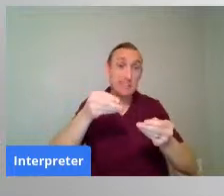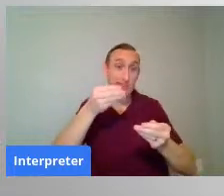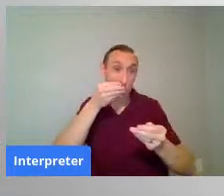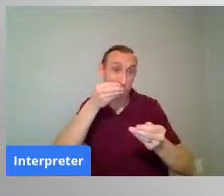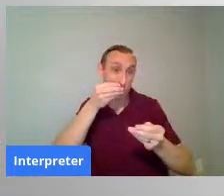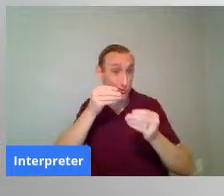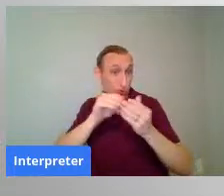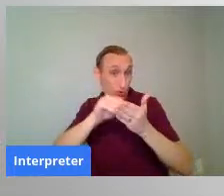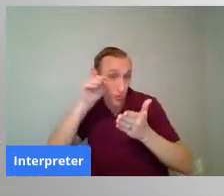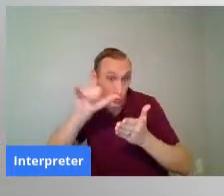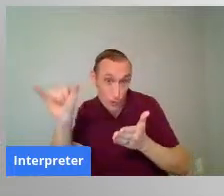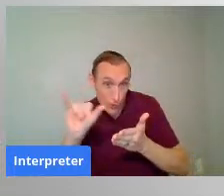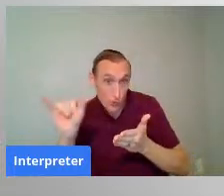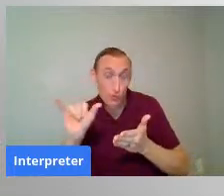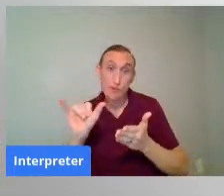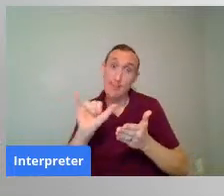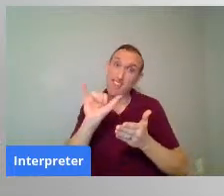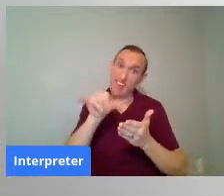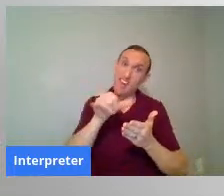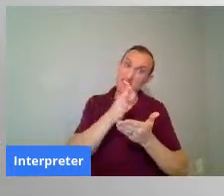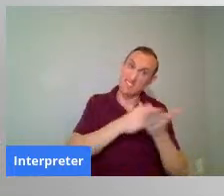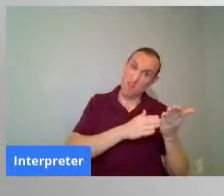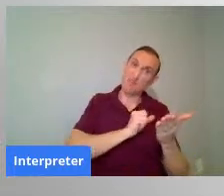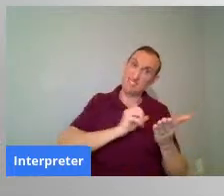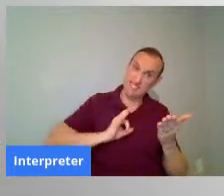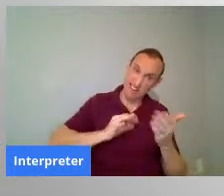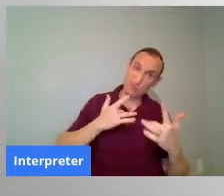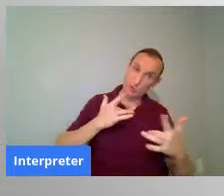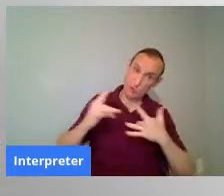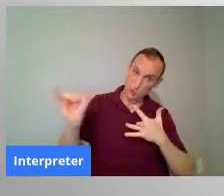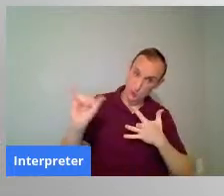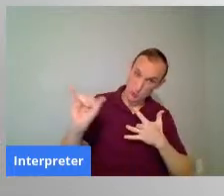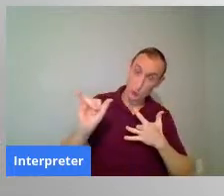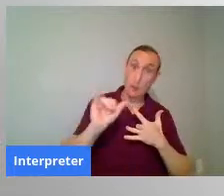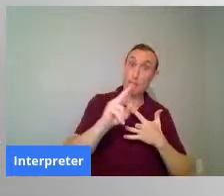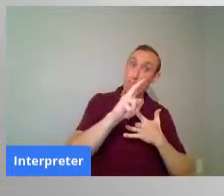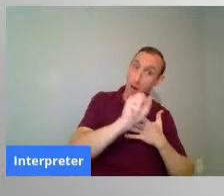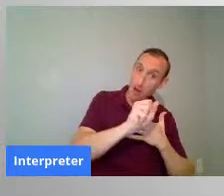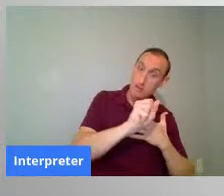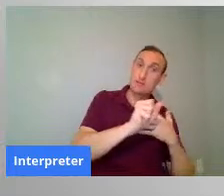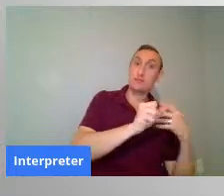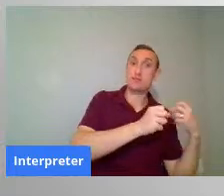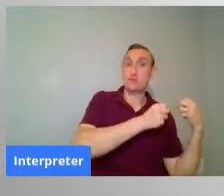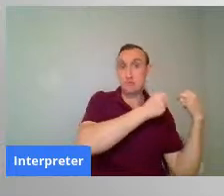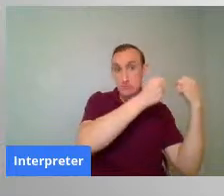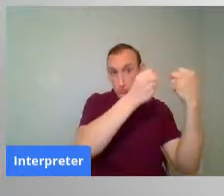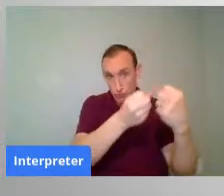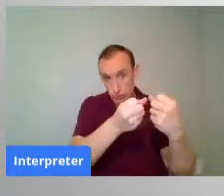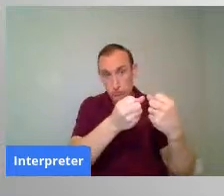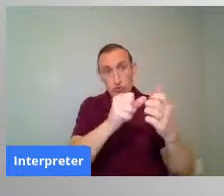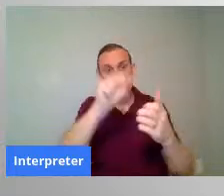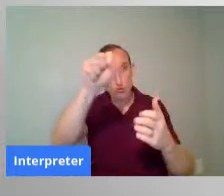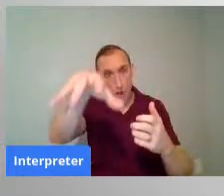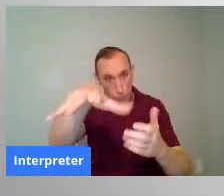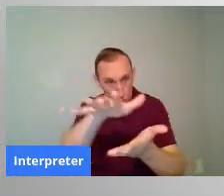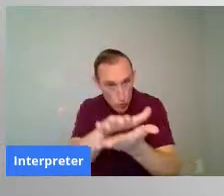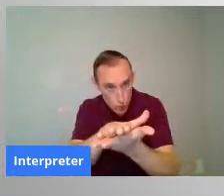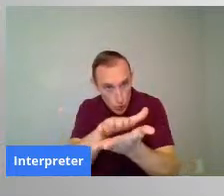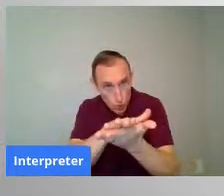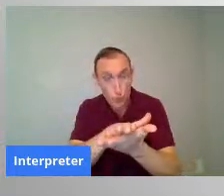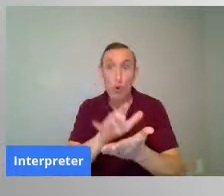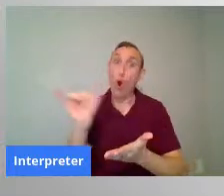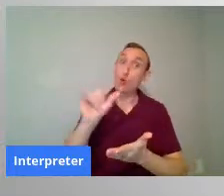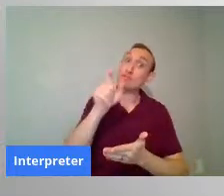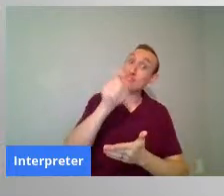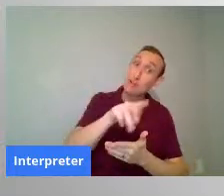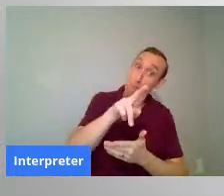the staffing concerns. So you need buses to get kids to school, but we need buses to get kids food. And, that was one of the considerations was,